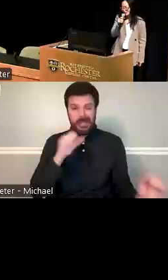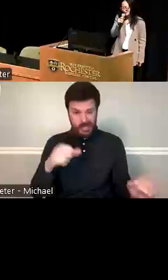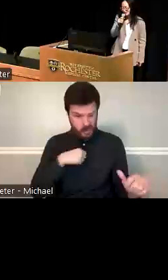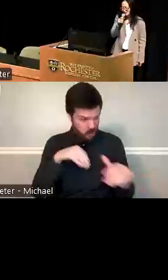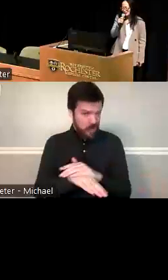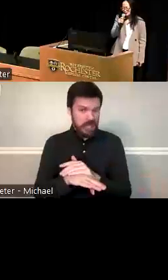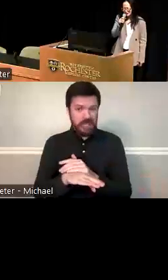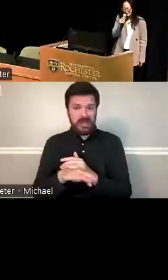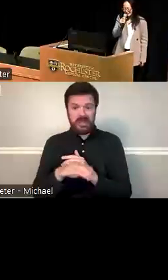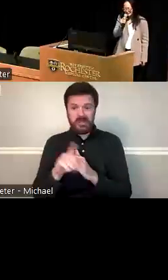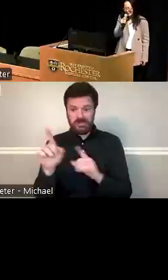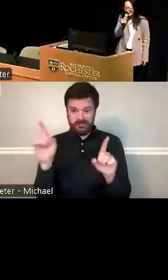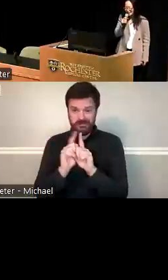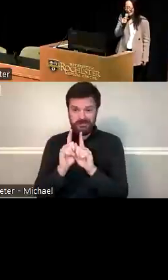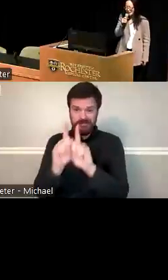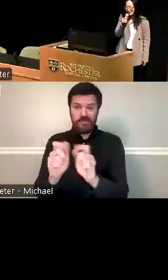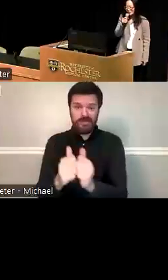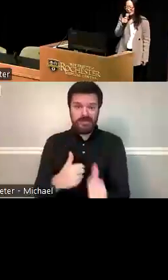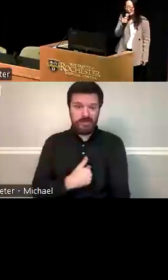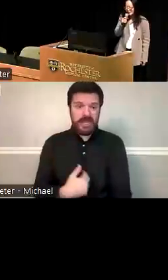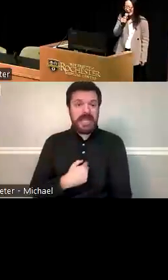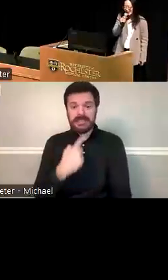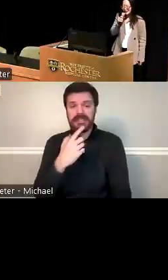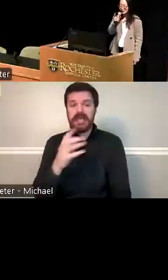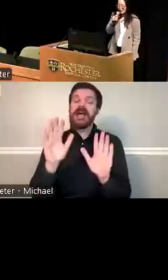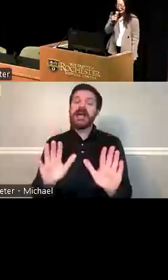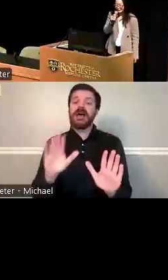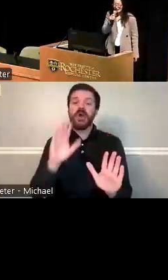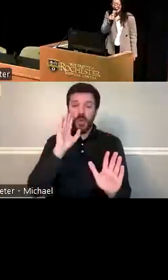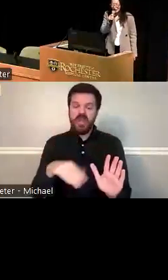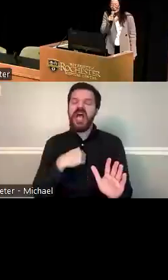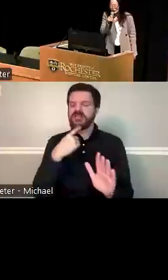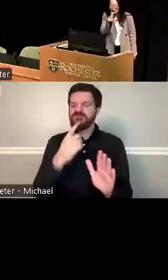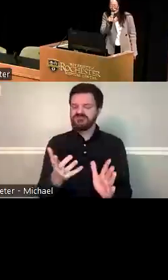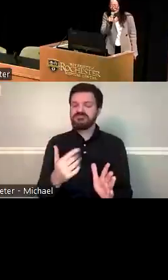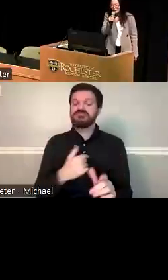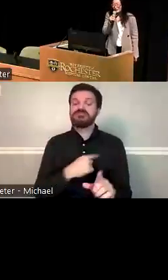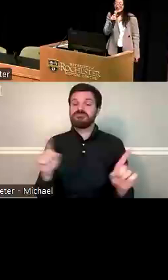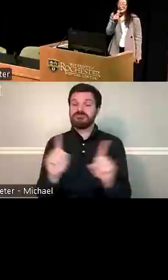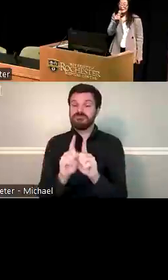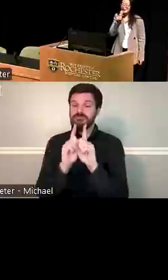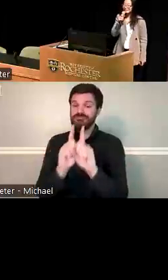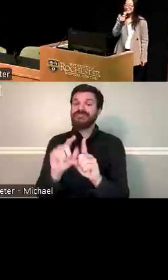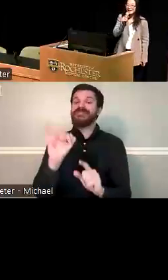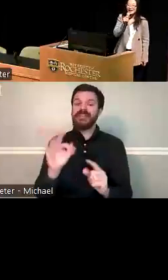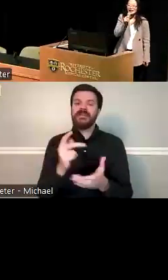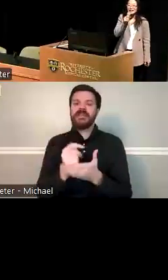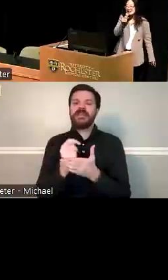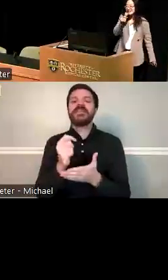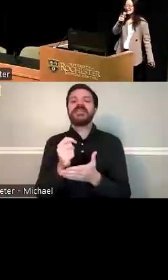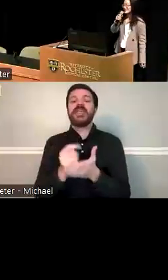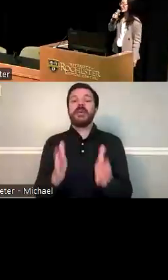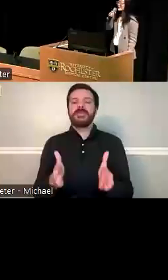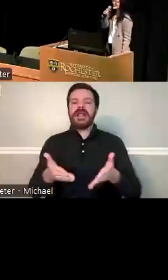go. Would you go with me? And I say, well, I tell you what, I'll go with you if the therapist allows it. And in